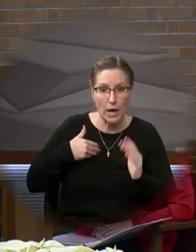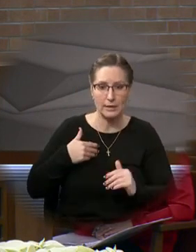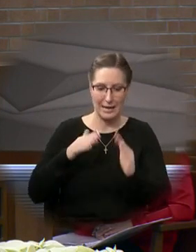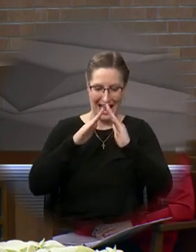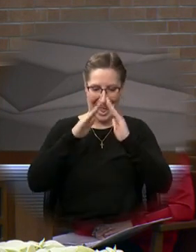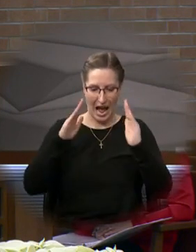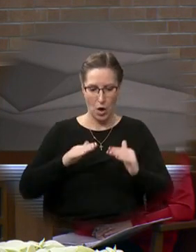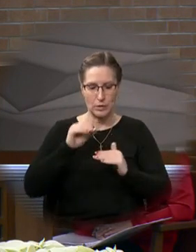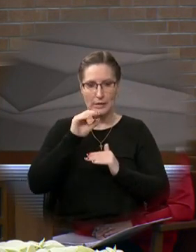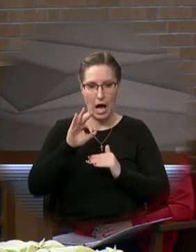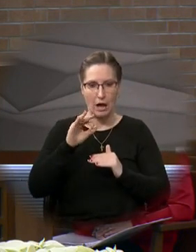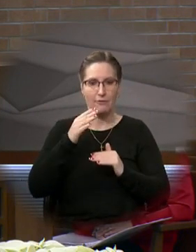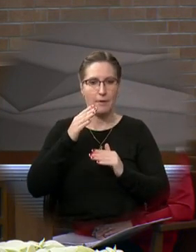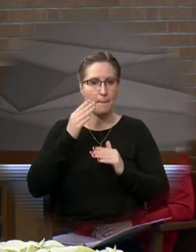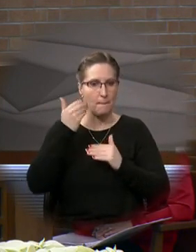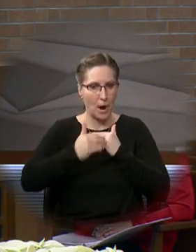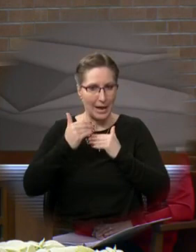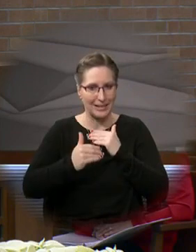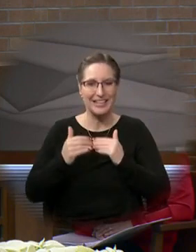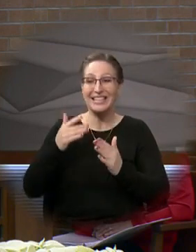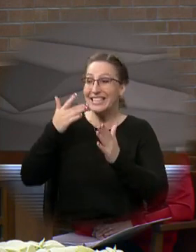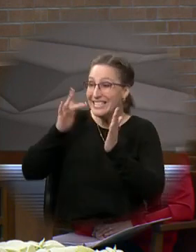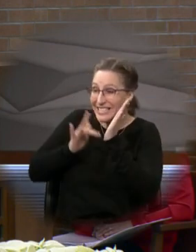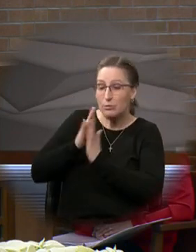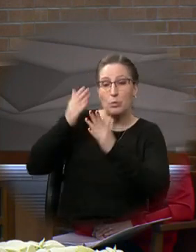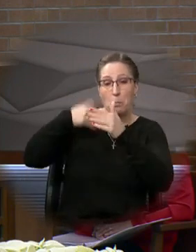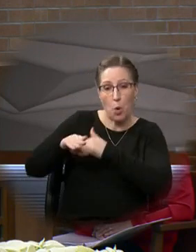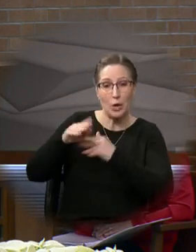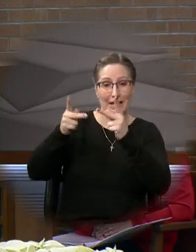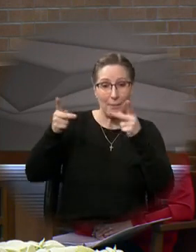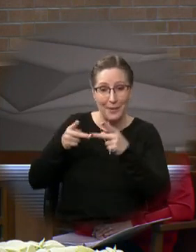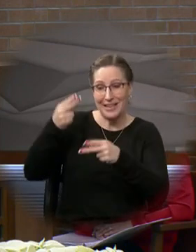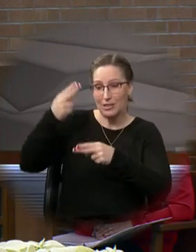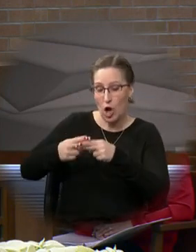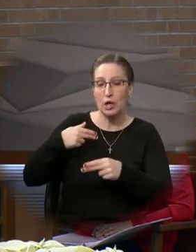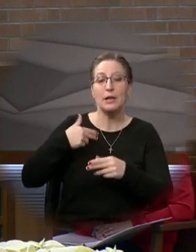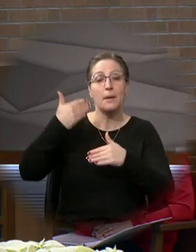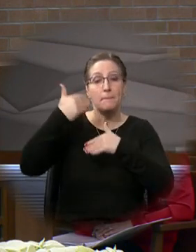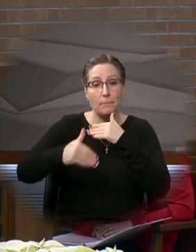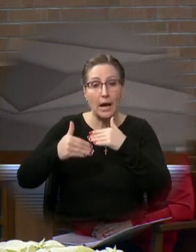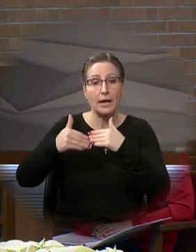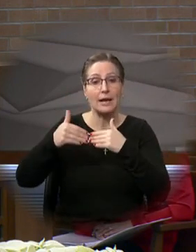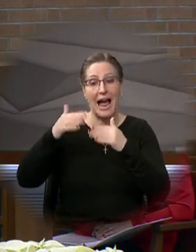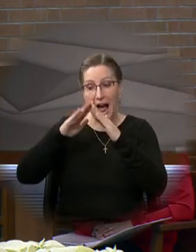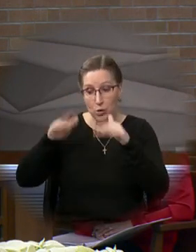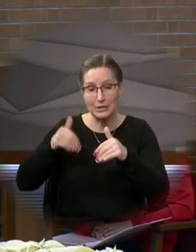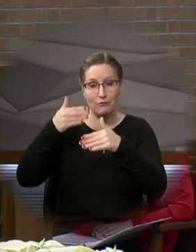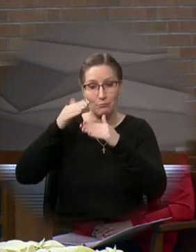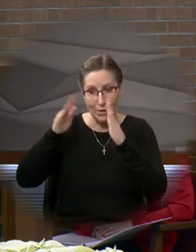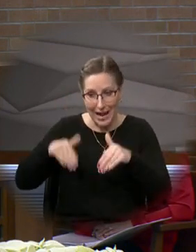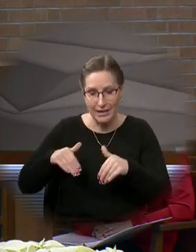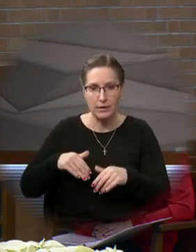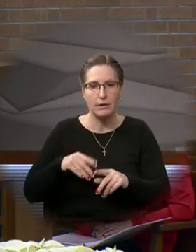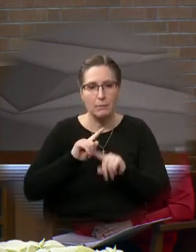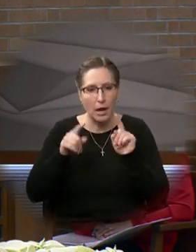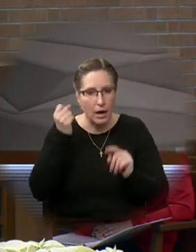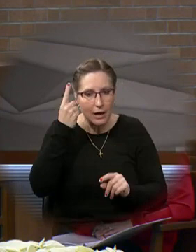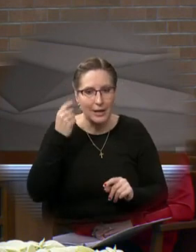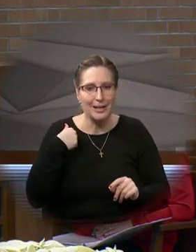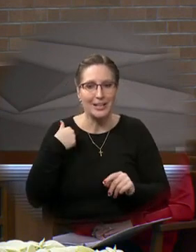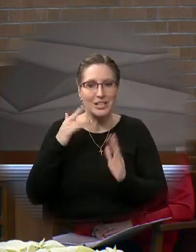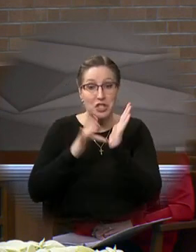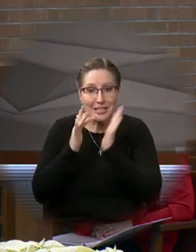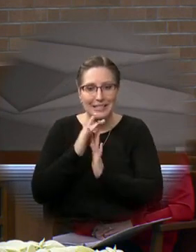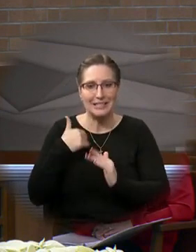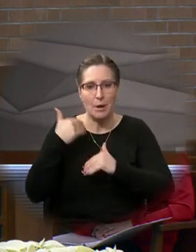Jesus Christ was born in a town called House of Bread, that he is the bread of life, he is the light of the world, he is